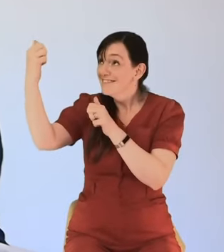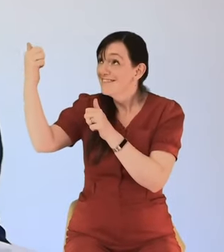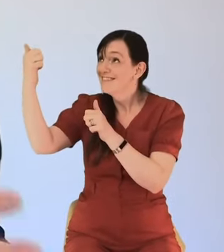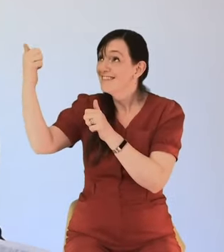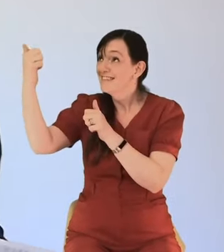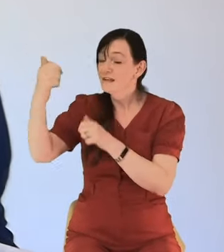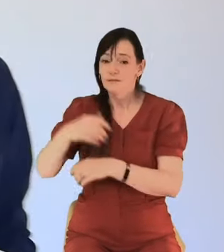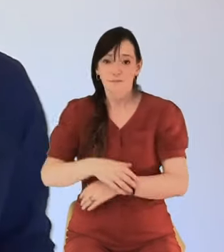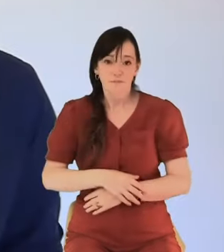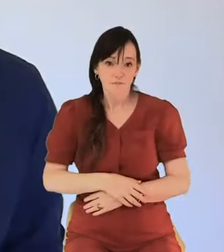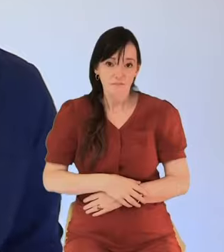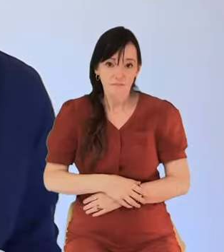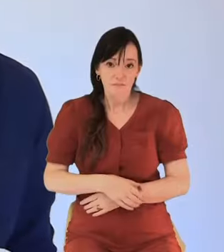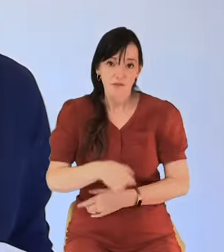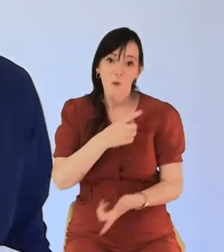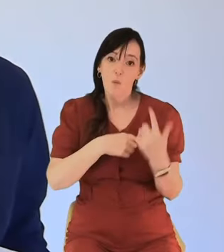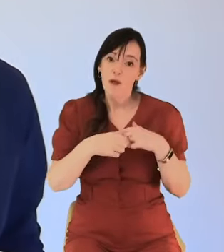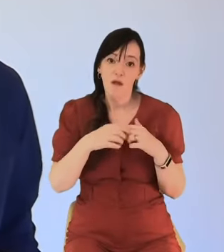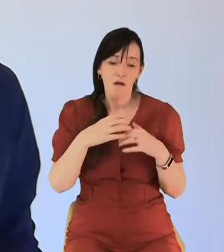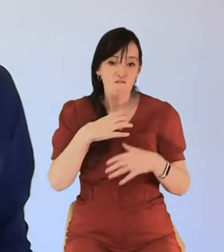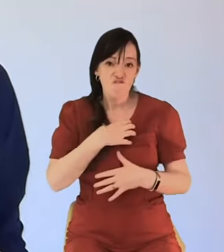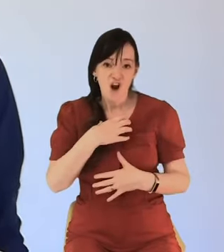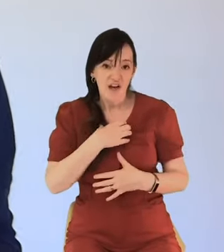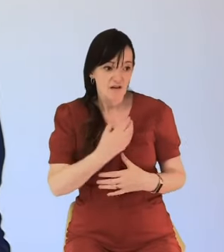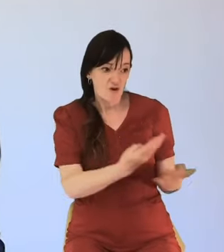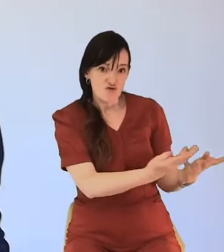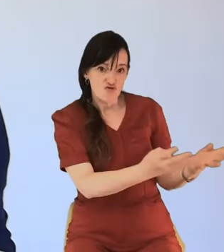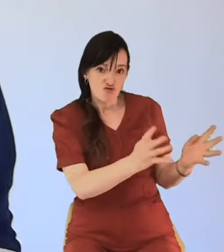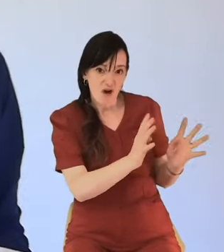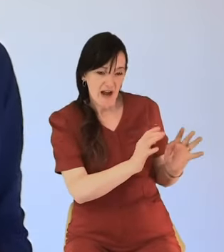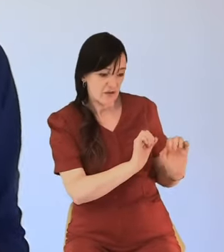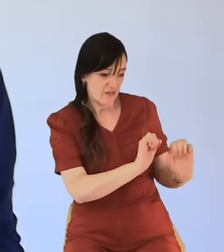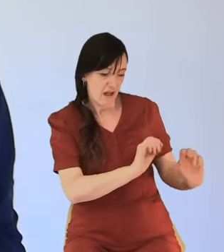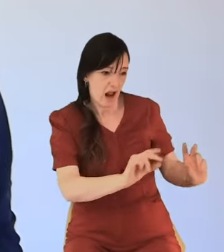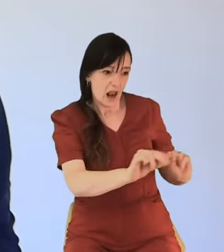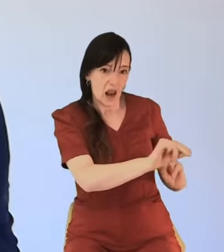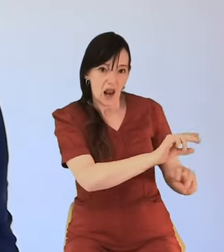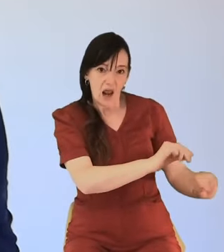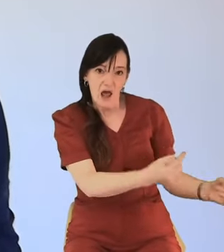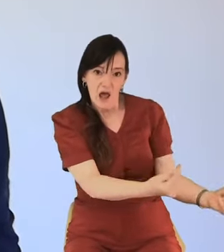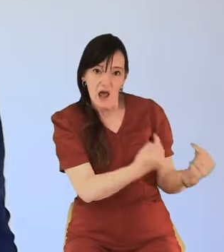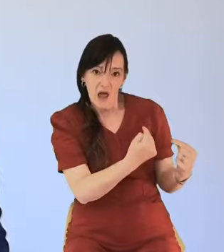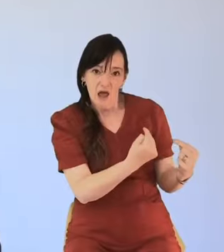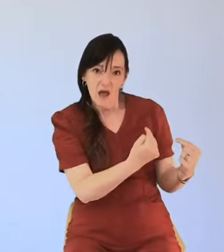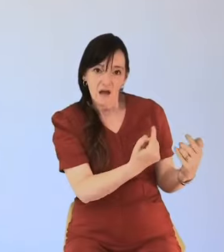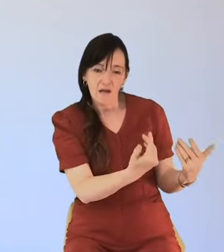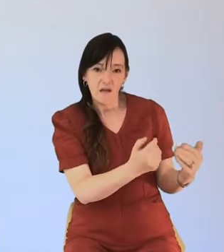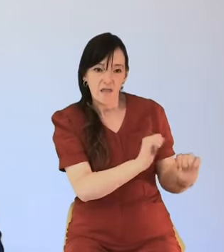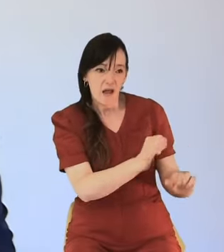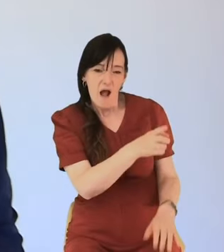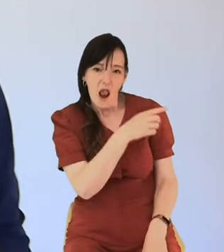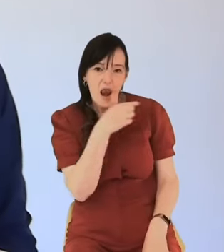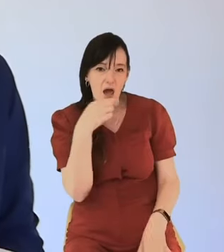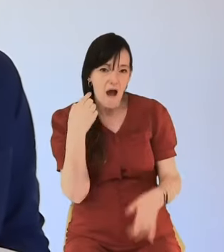And friends, we're afraid of the crowds, what they say to us, do to us, the lies they